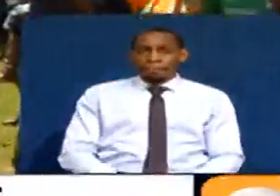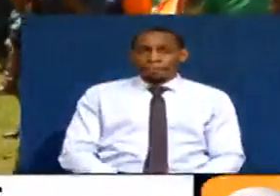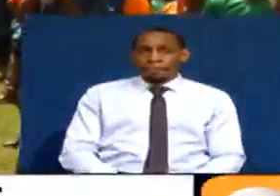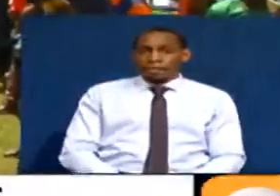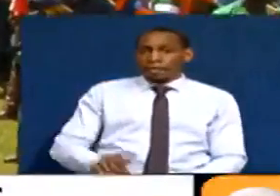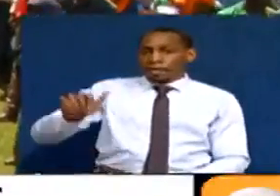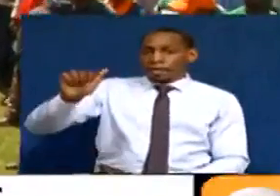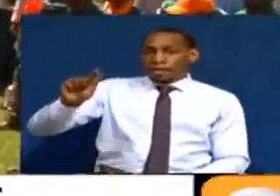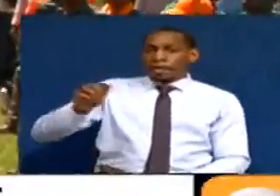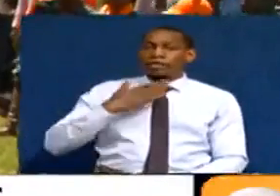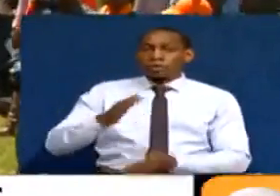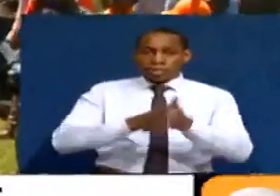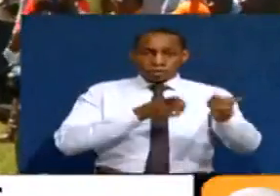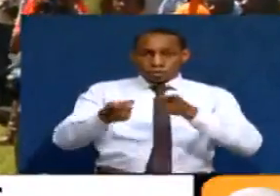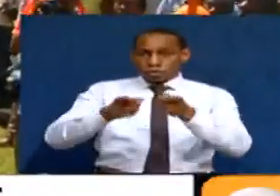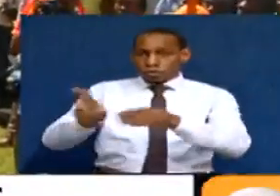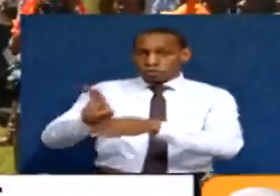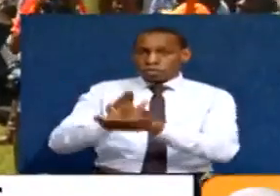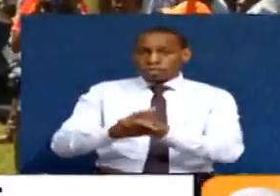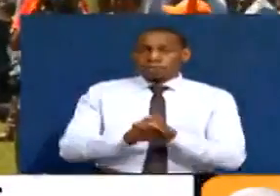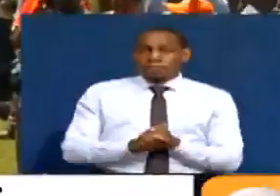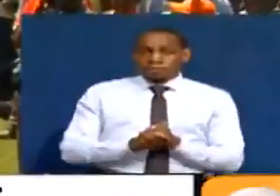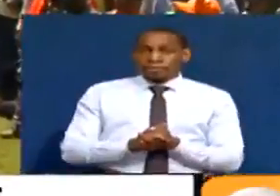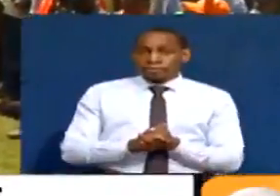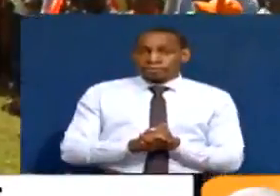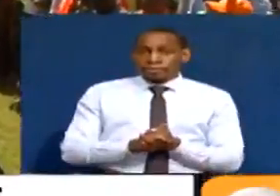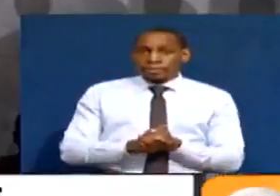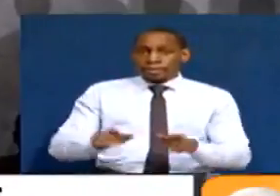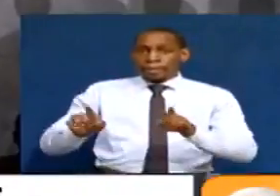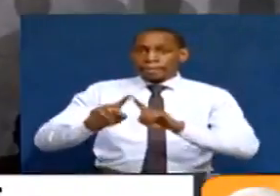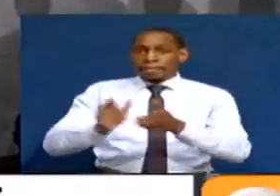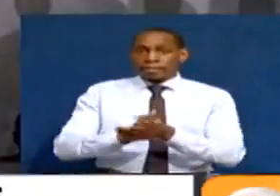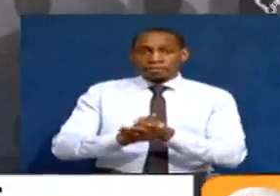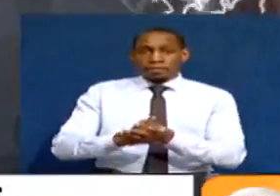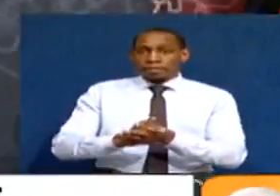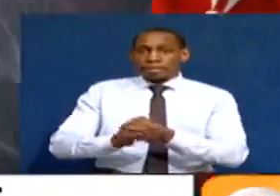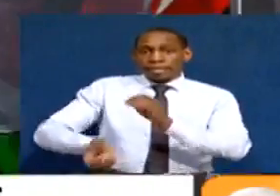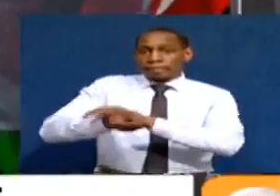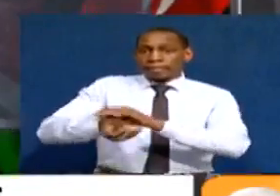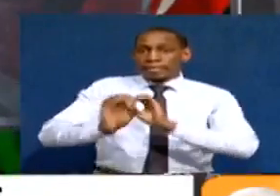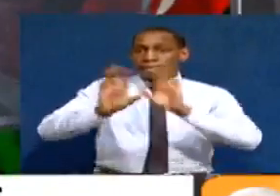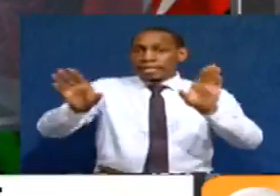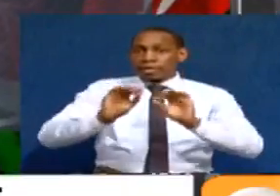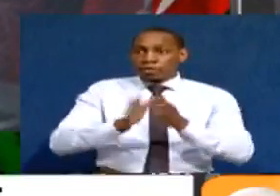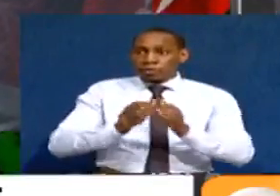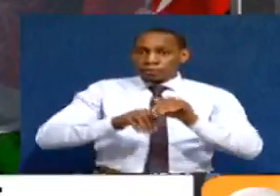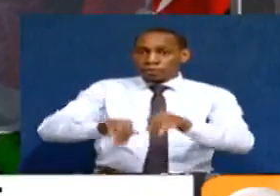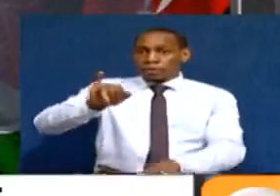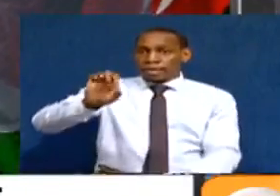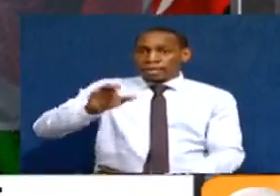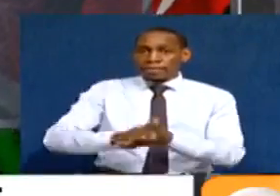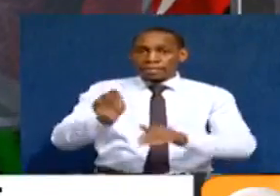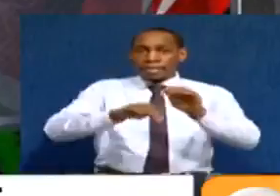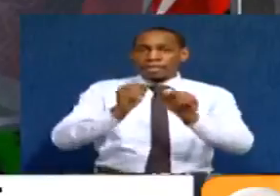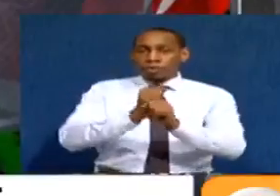The Act provides to limit spending during an expenditure period. It, however, fails to clearly define it. According to IEBC's